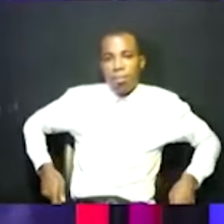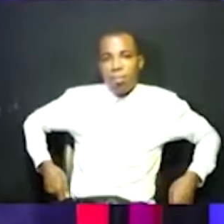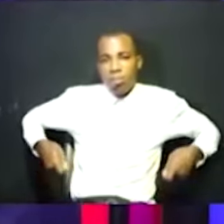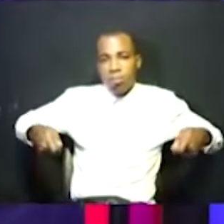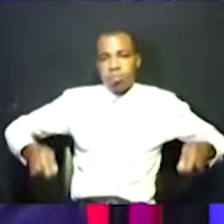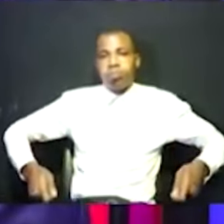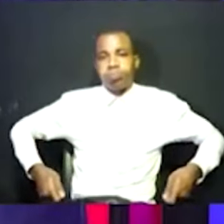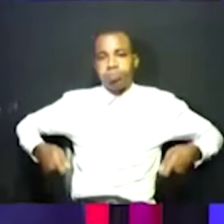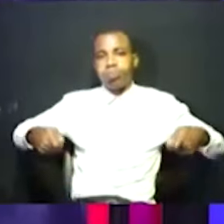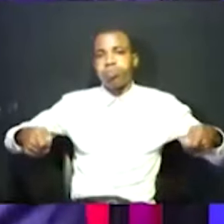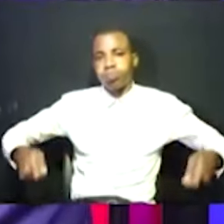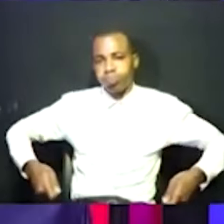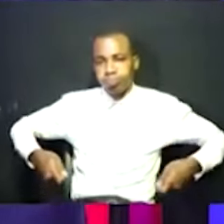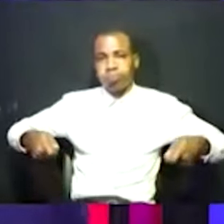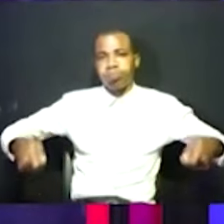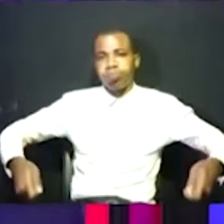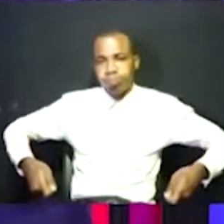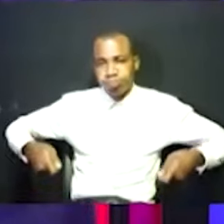As